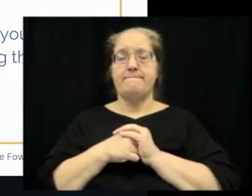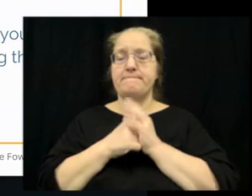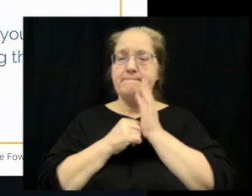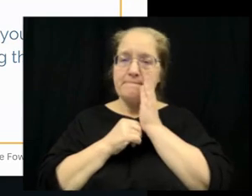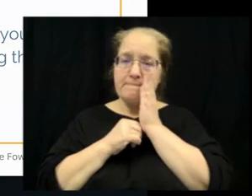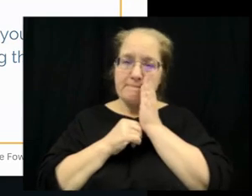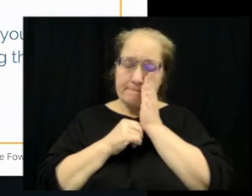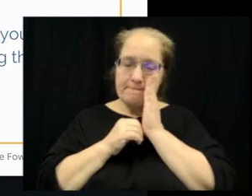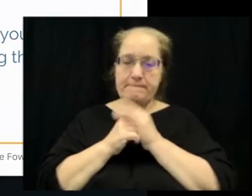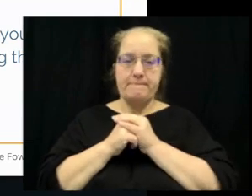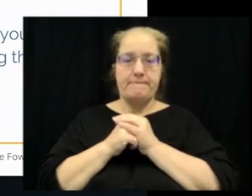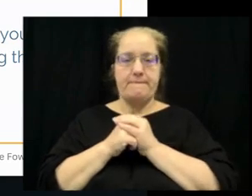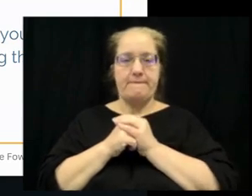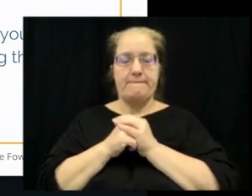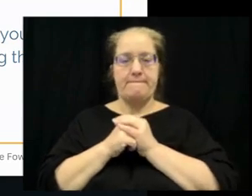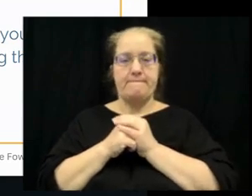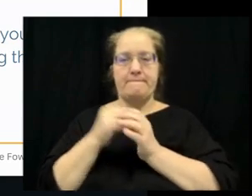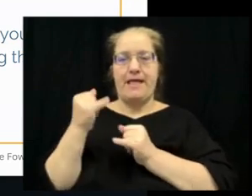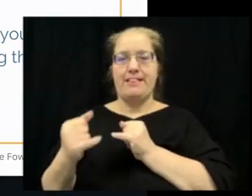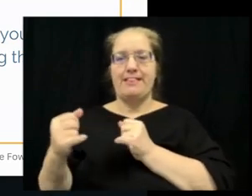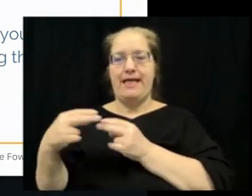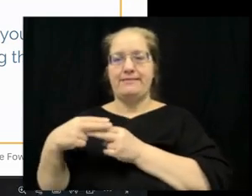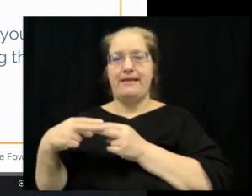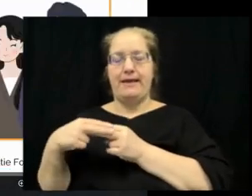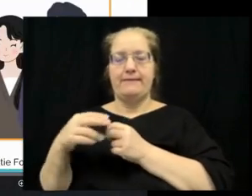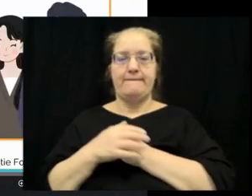Okay. Then we can move on to the last slide.